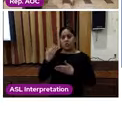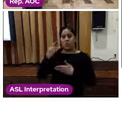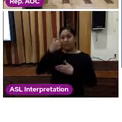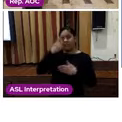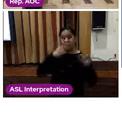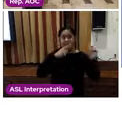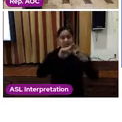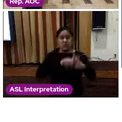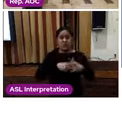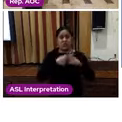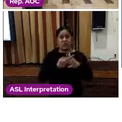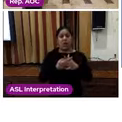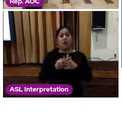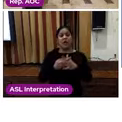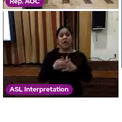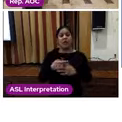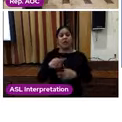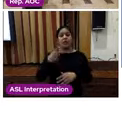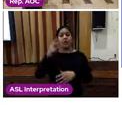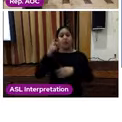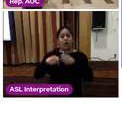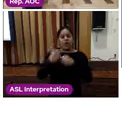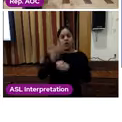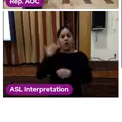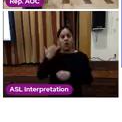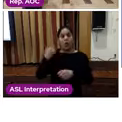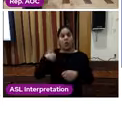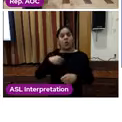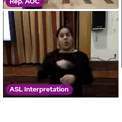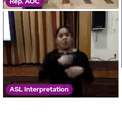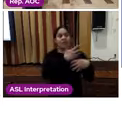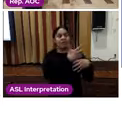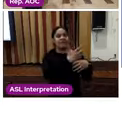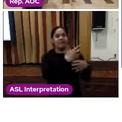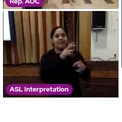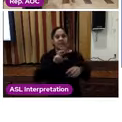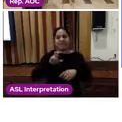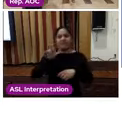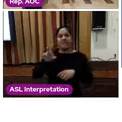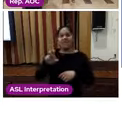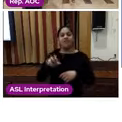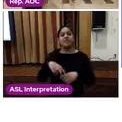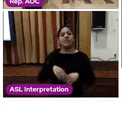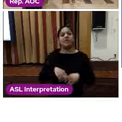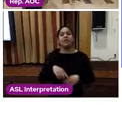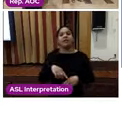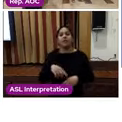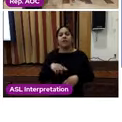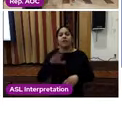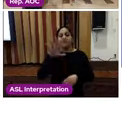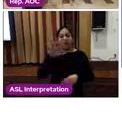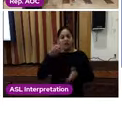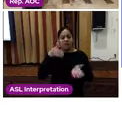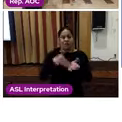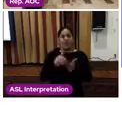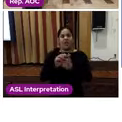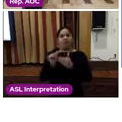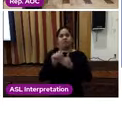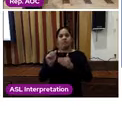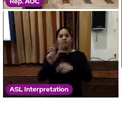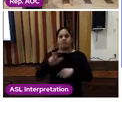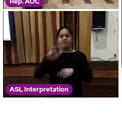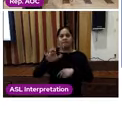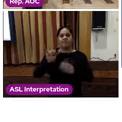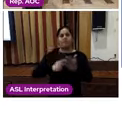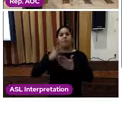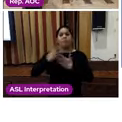secured another $500,000 to invest in the Jacoby Medical Center program in order to get this done. Now